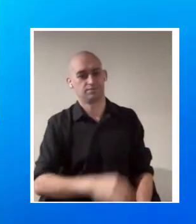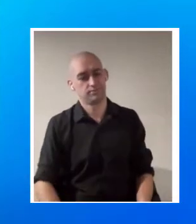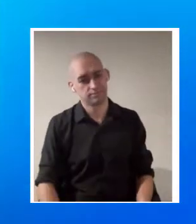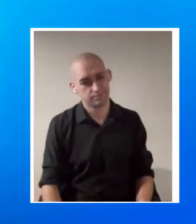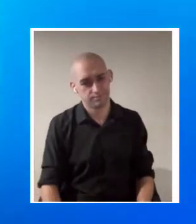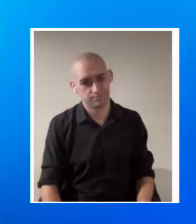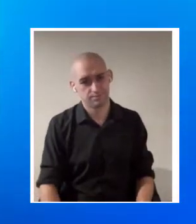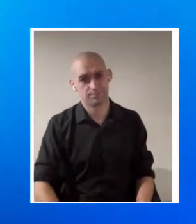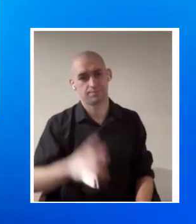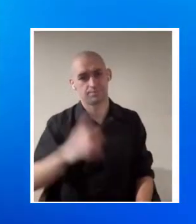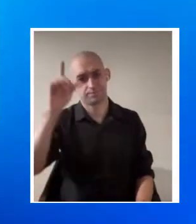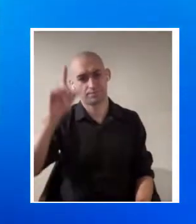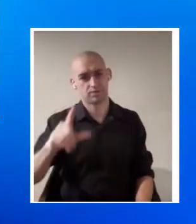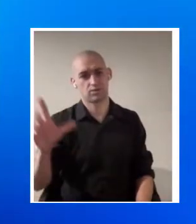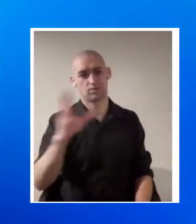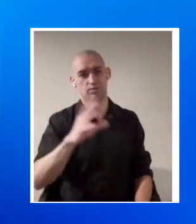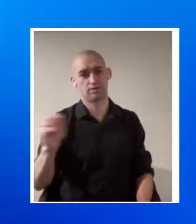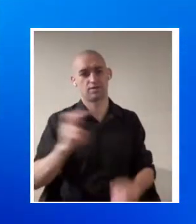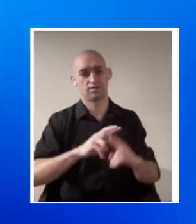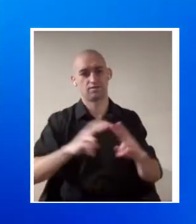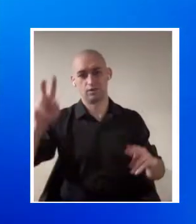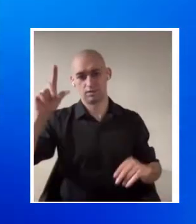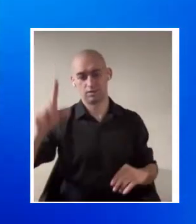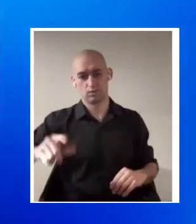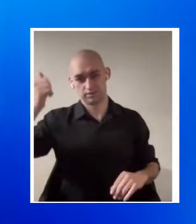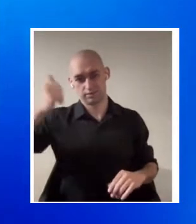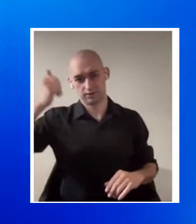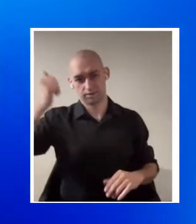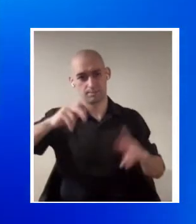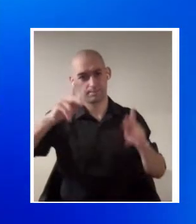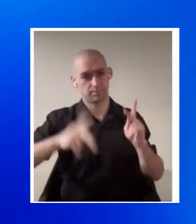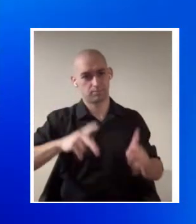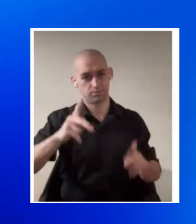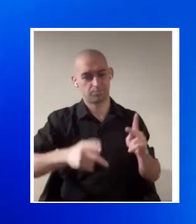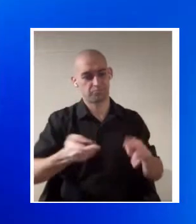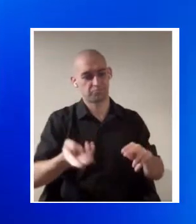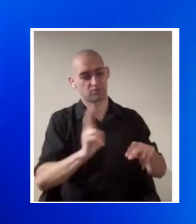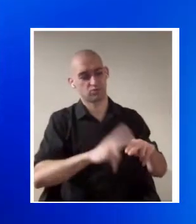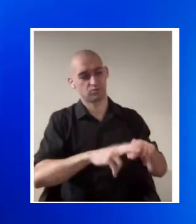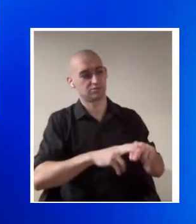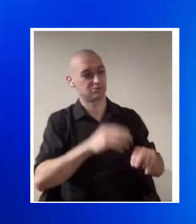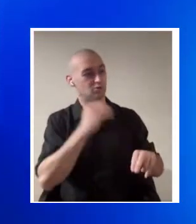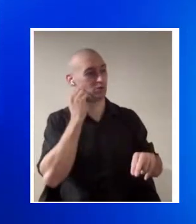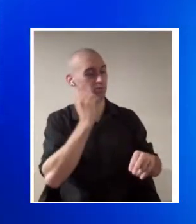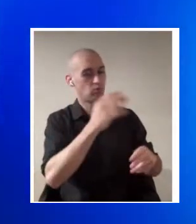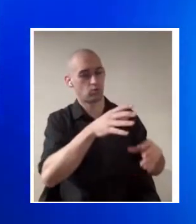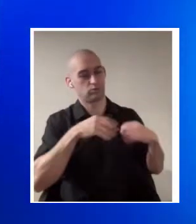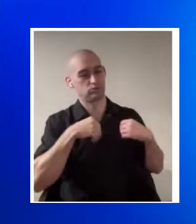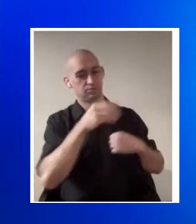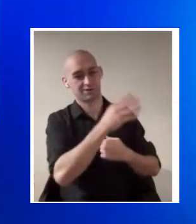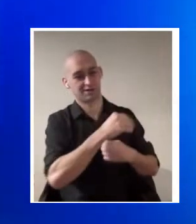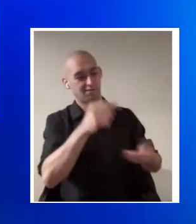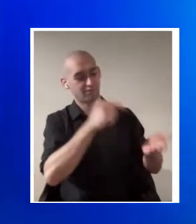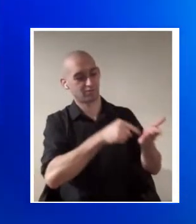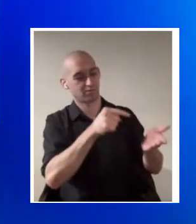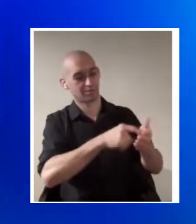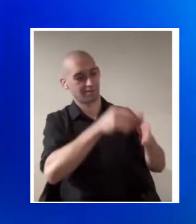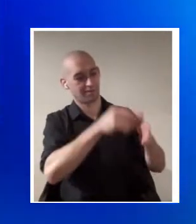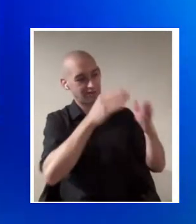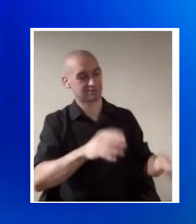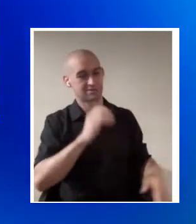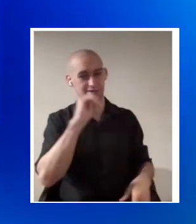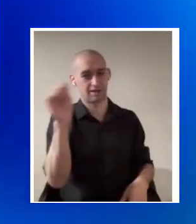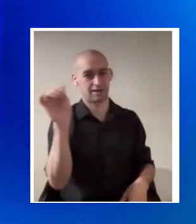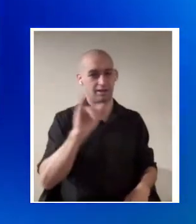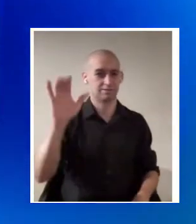low and very low income persons, increase home ownership and affordable housing. Unlike the CDBG program,